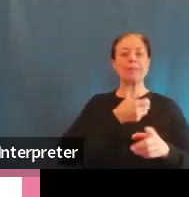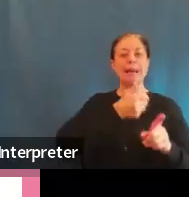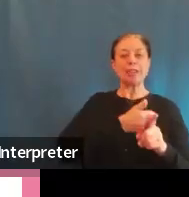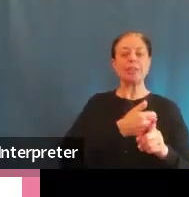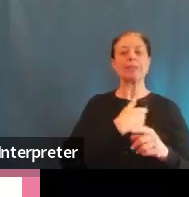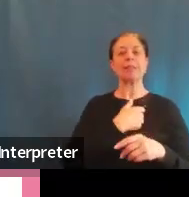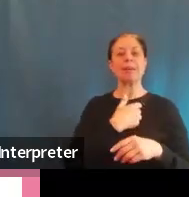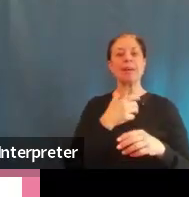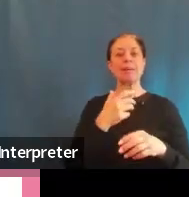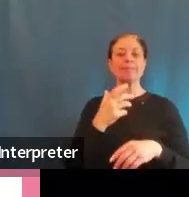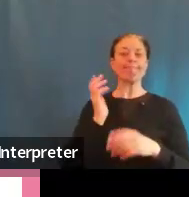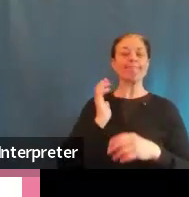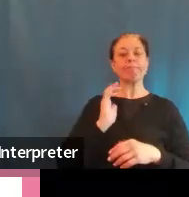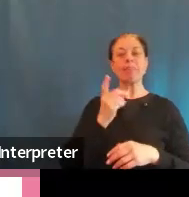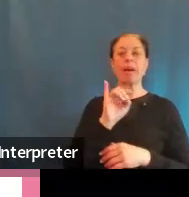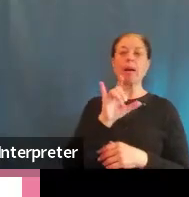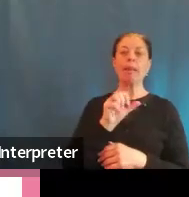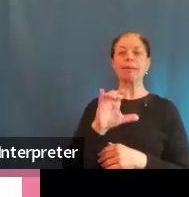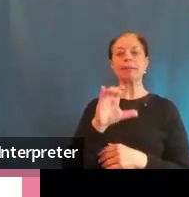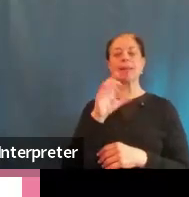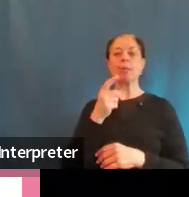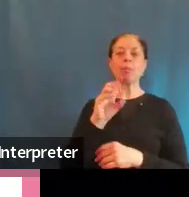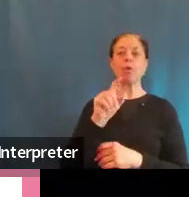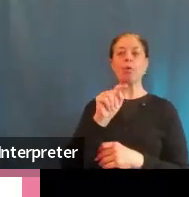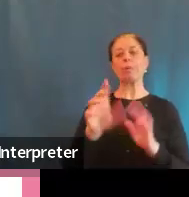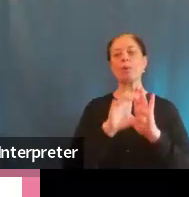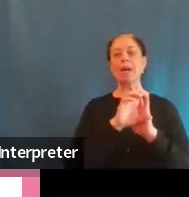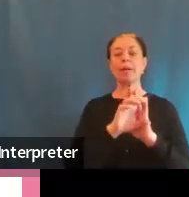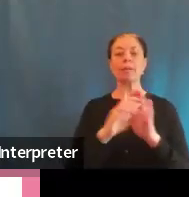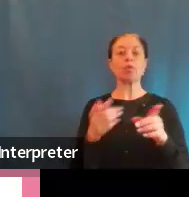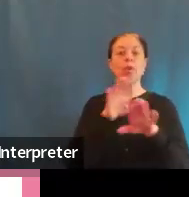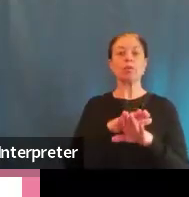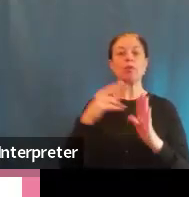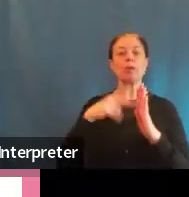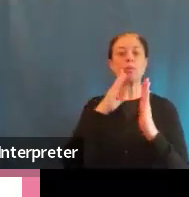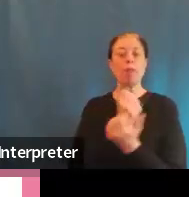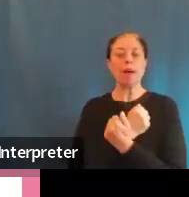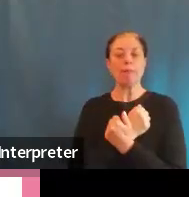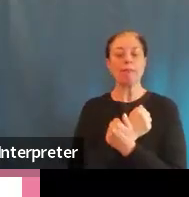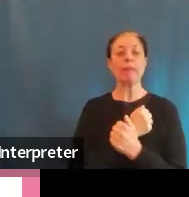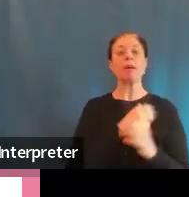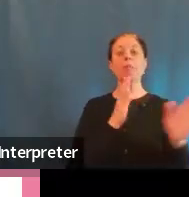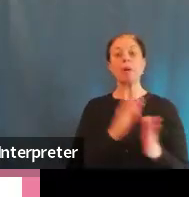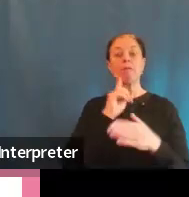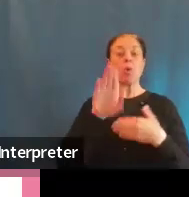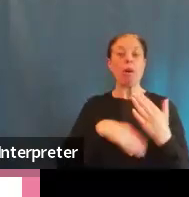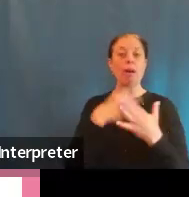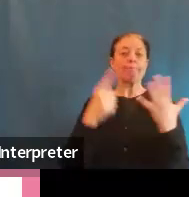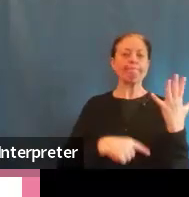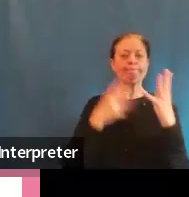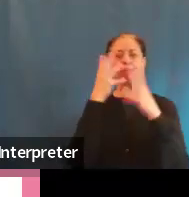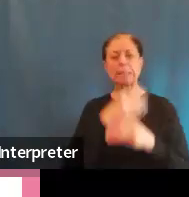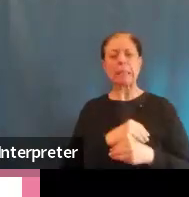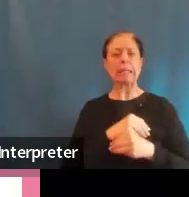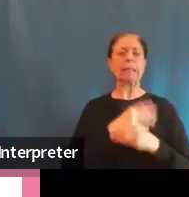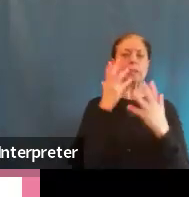fantastic classic to create a strong, independent protagonist that YA and crossover readers will love. Prepare for all this stunning yearning and